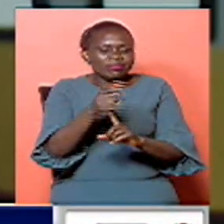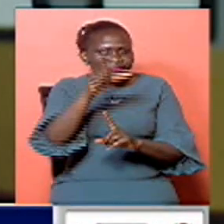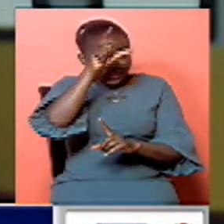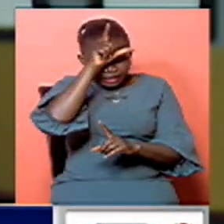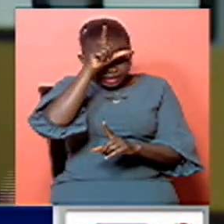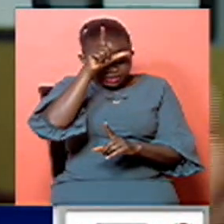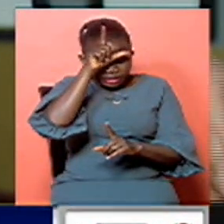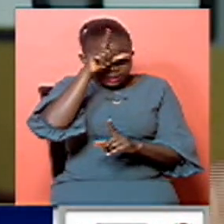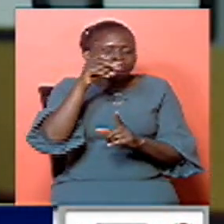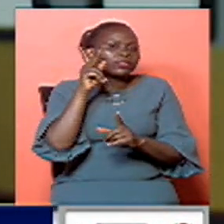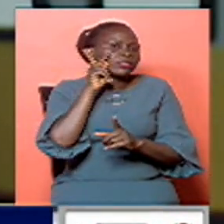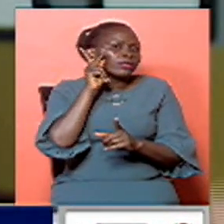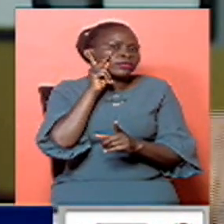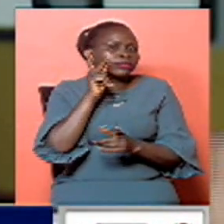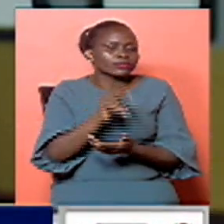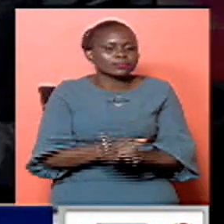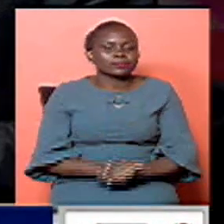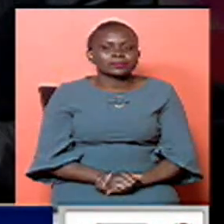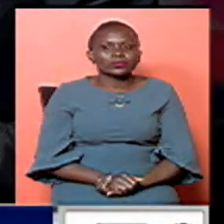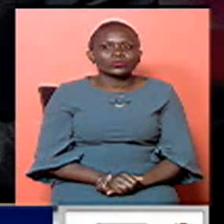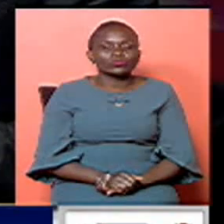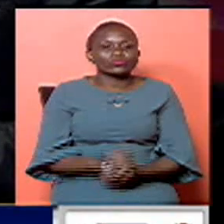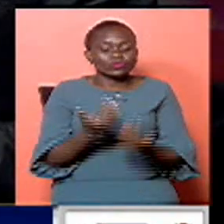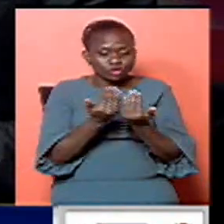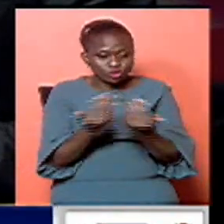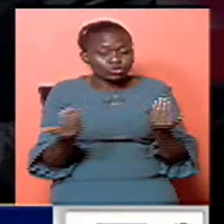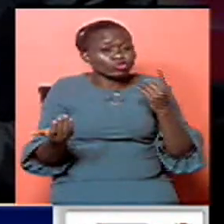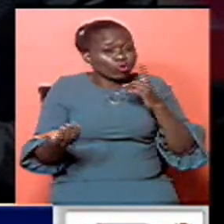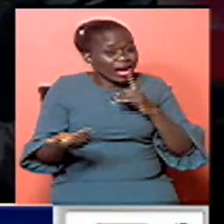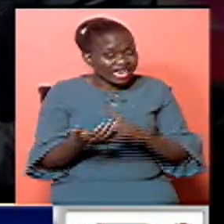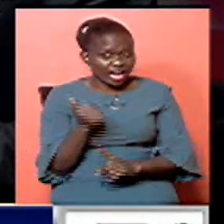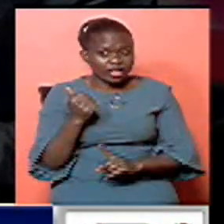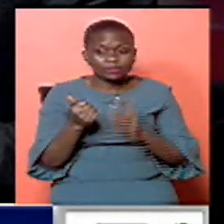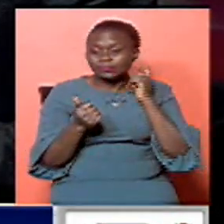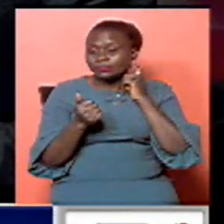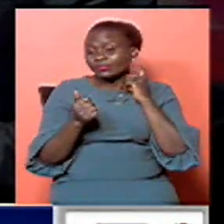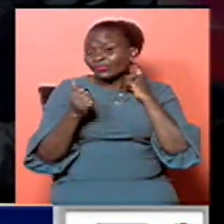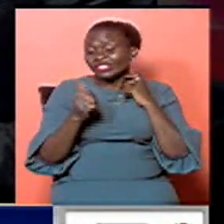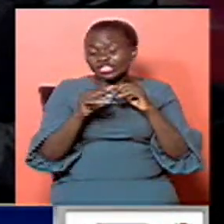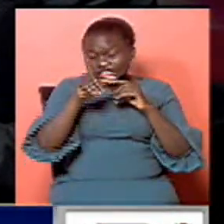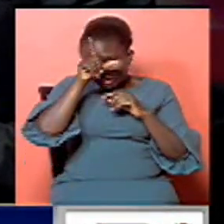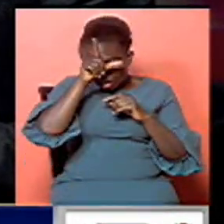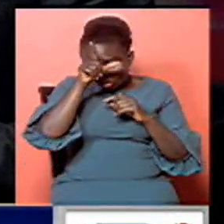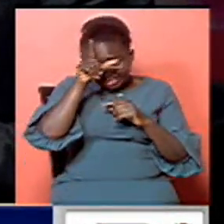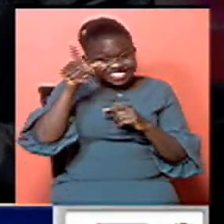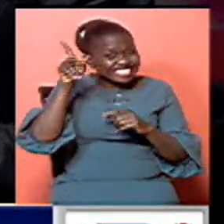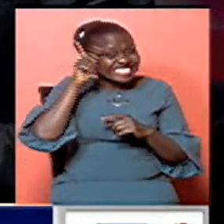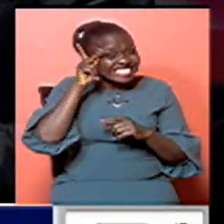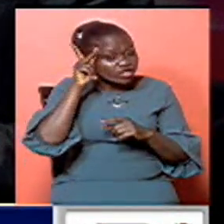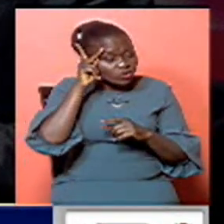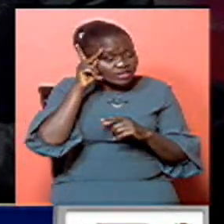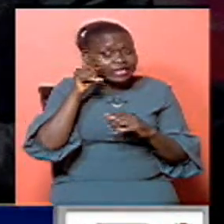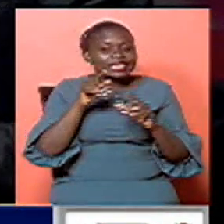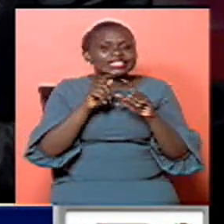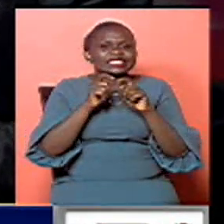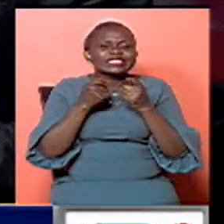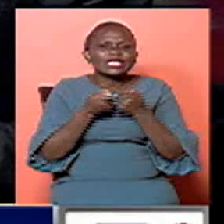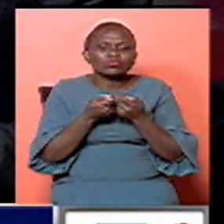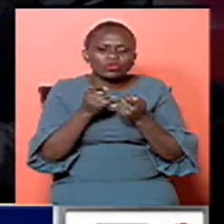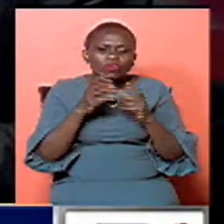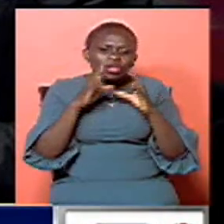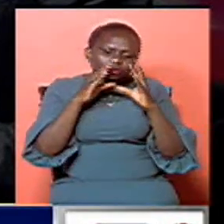literacy skills. For the students to acquire the literacy literacy skills in terms